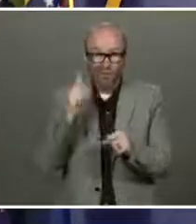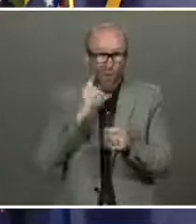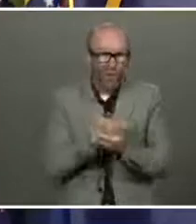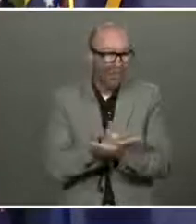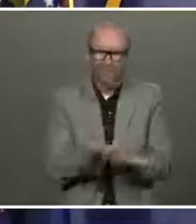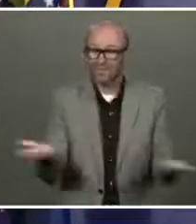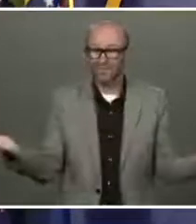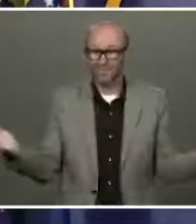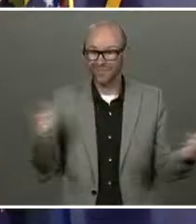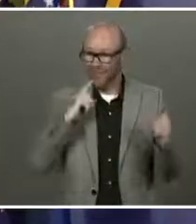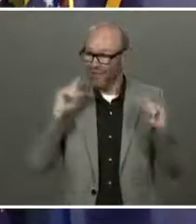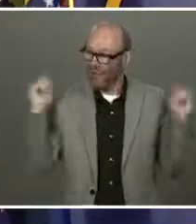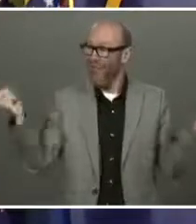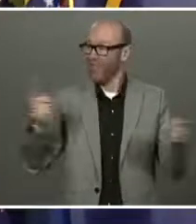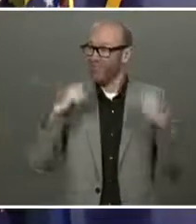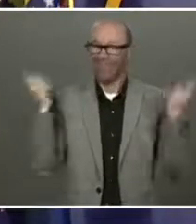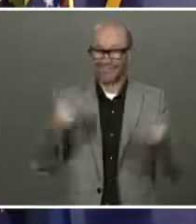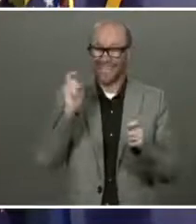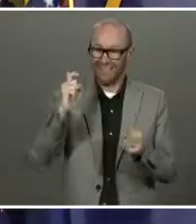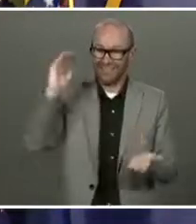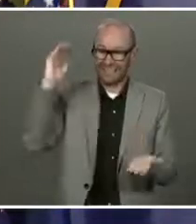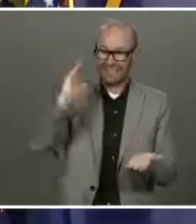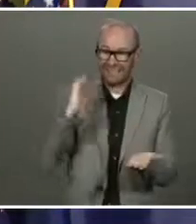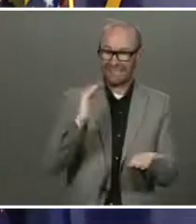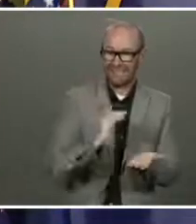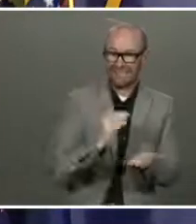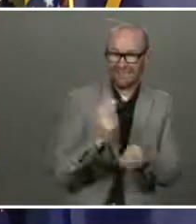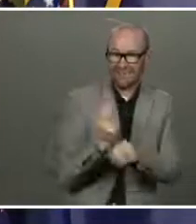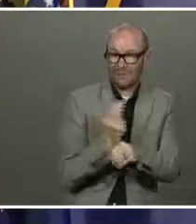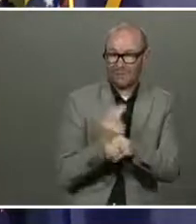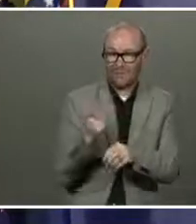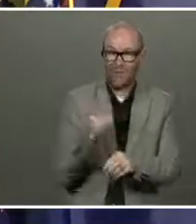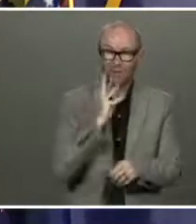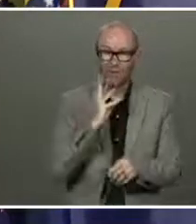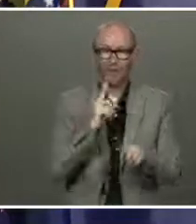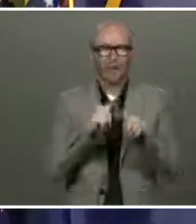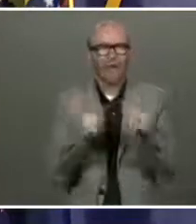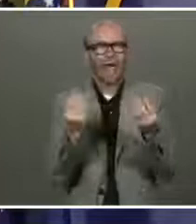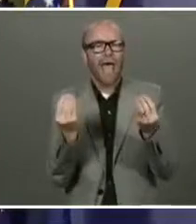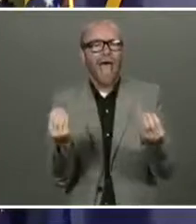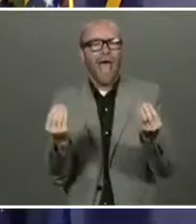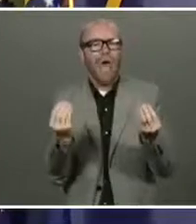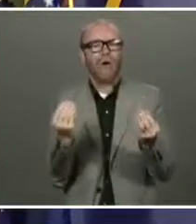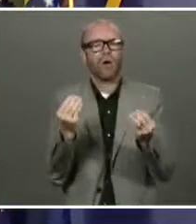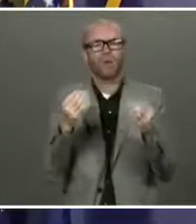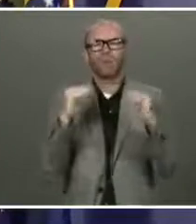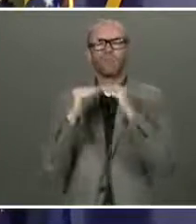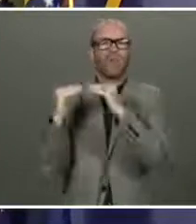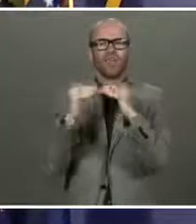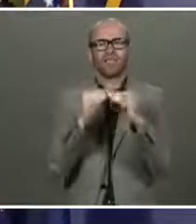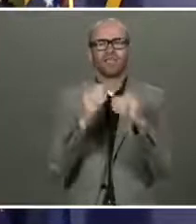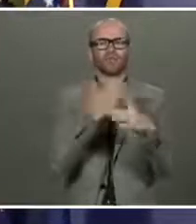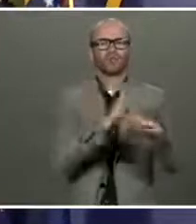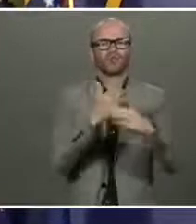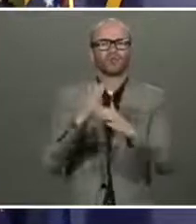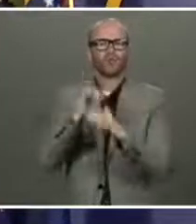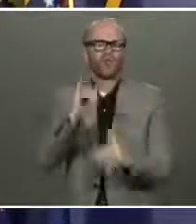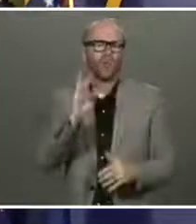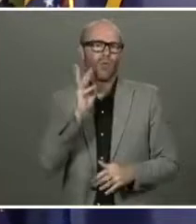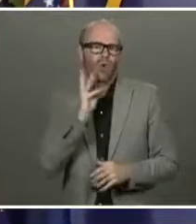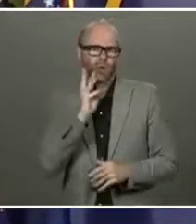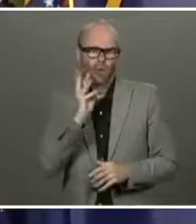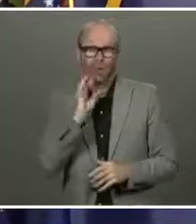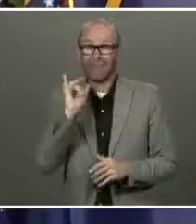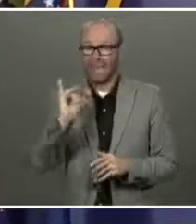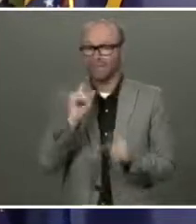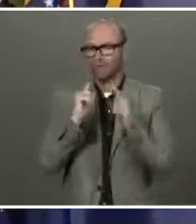all going to have to cut back. The question will be is how do we fairly distribute that cutback among the states? And those are the